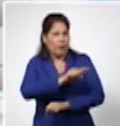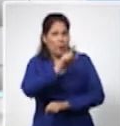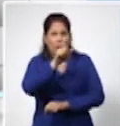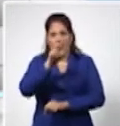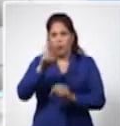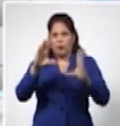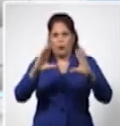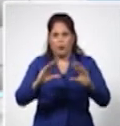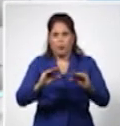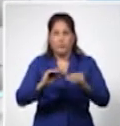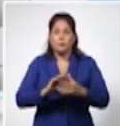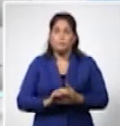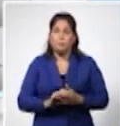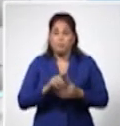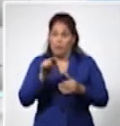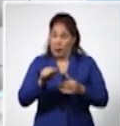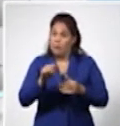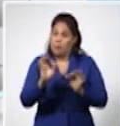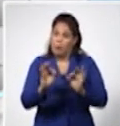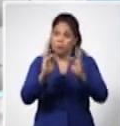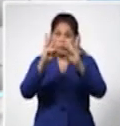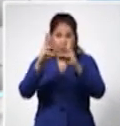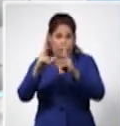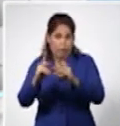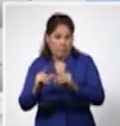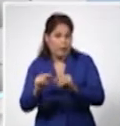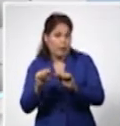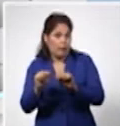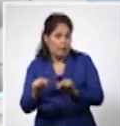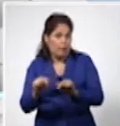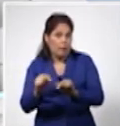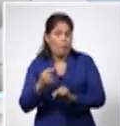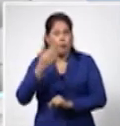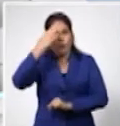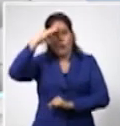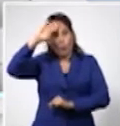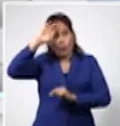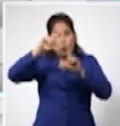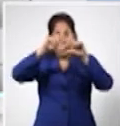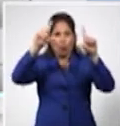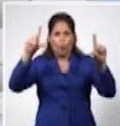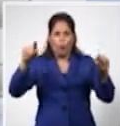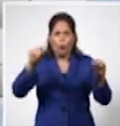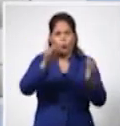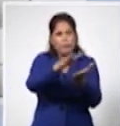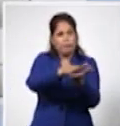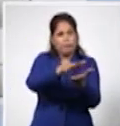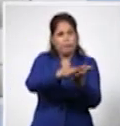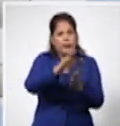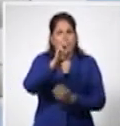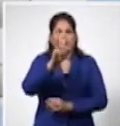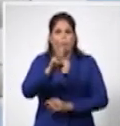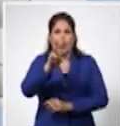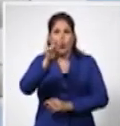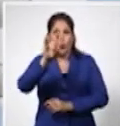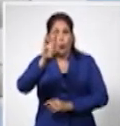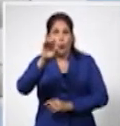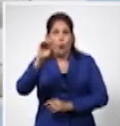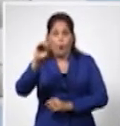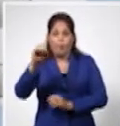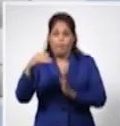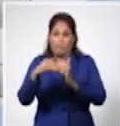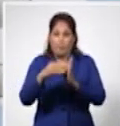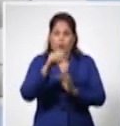4,256 samples processed, 35 tested positive for SARS-CoV-2 and